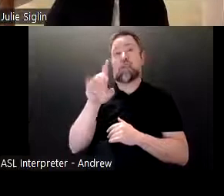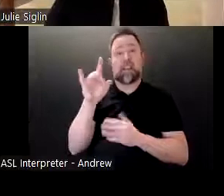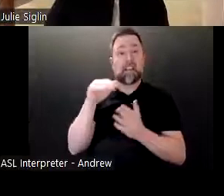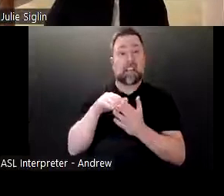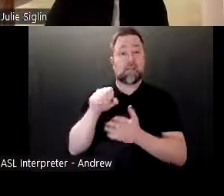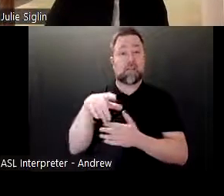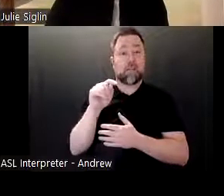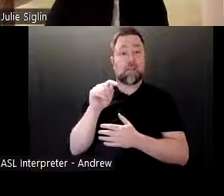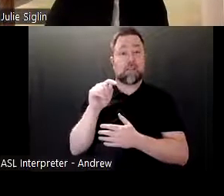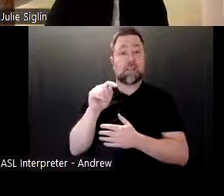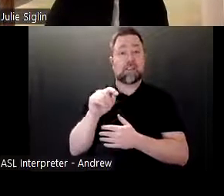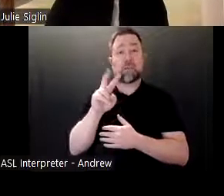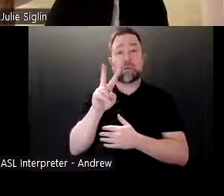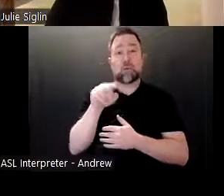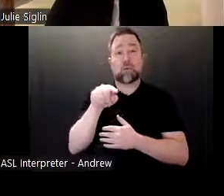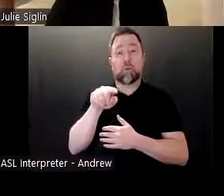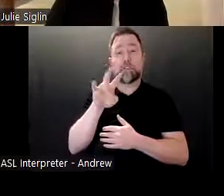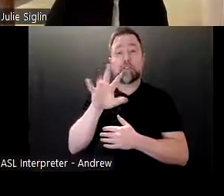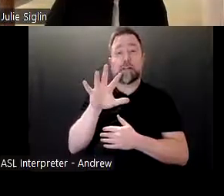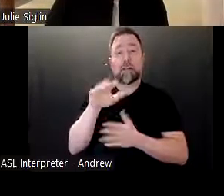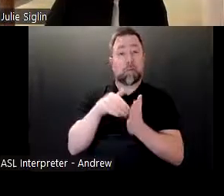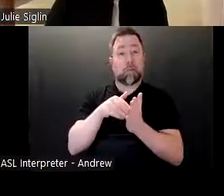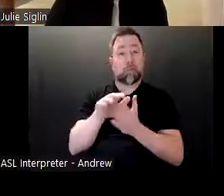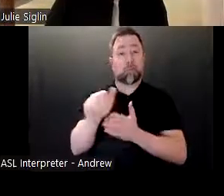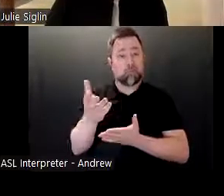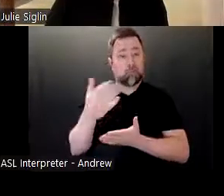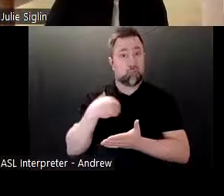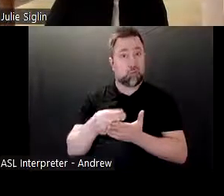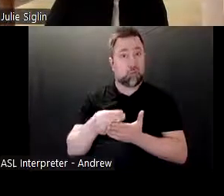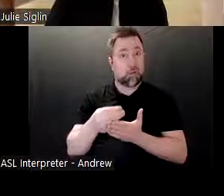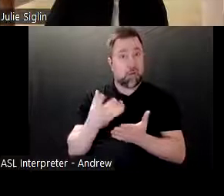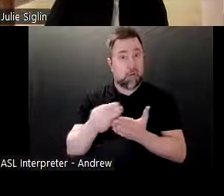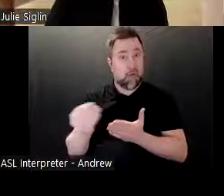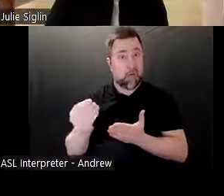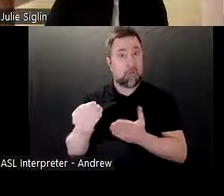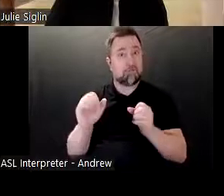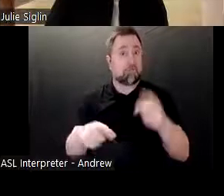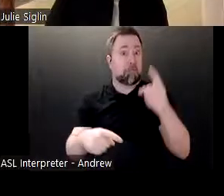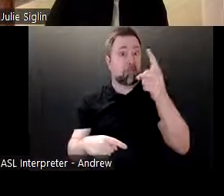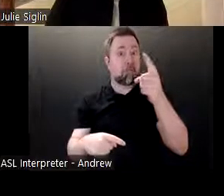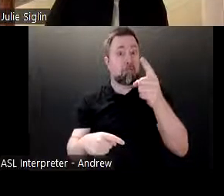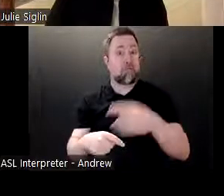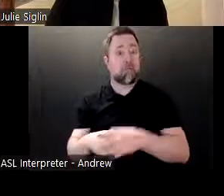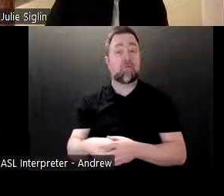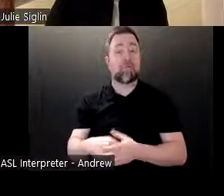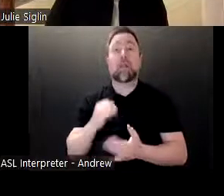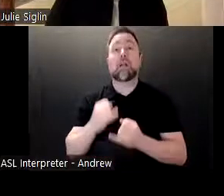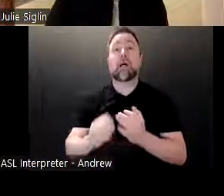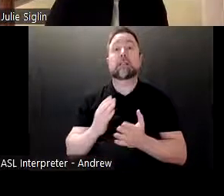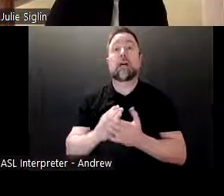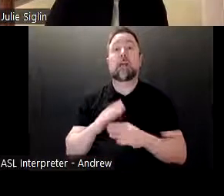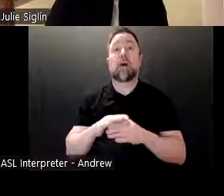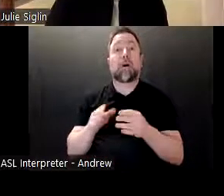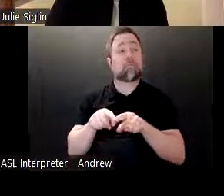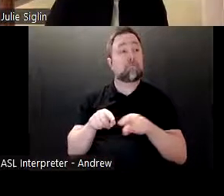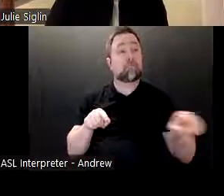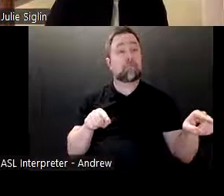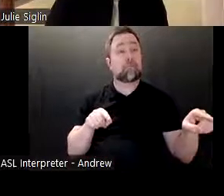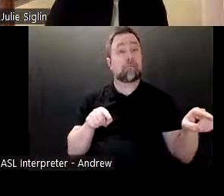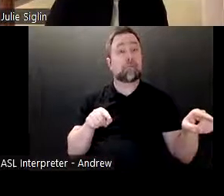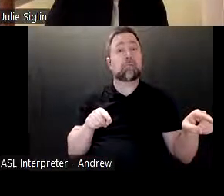and 2.75 million, in case you're in the market. And then the last stop on the main line is none other than